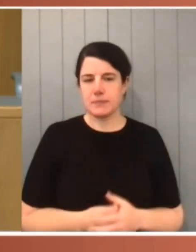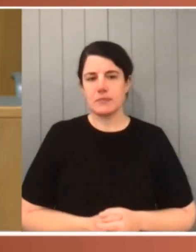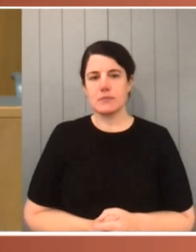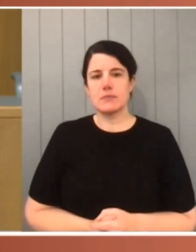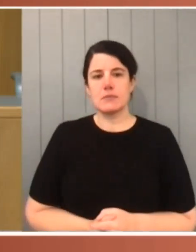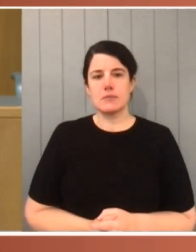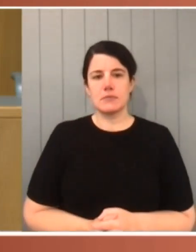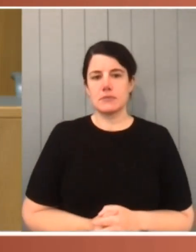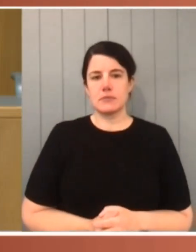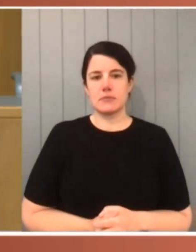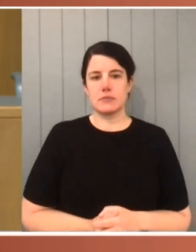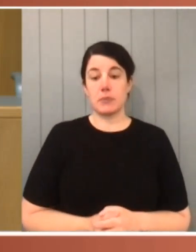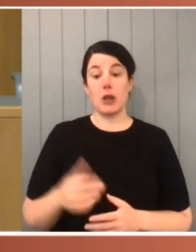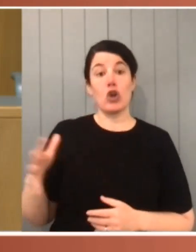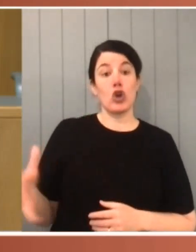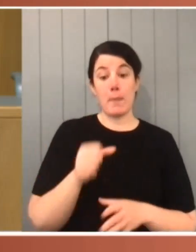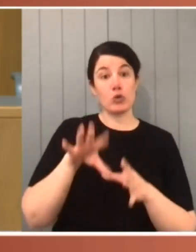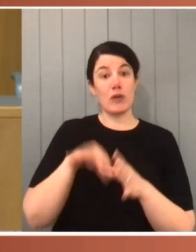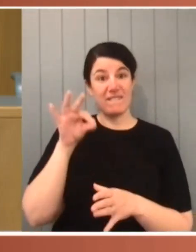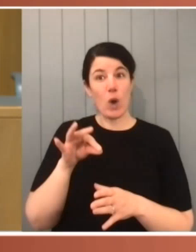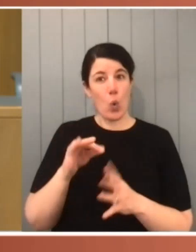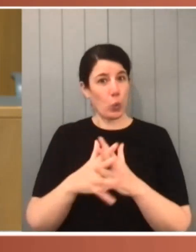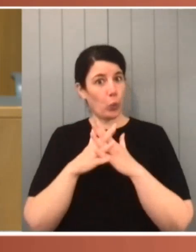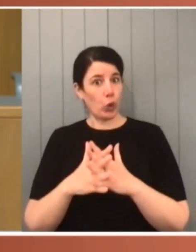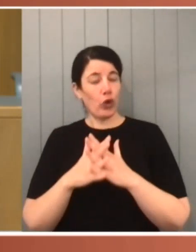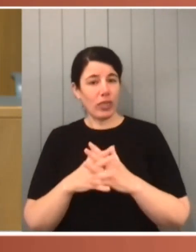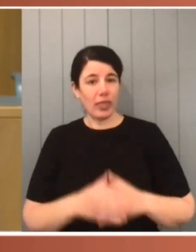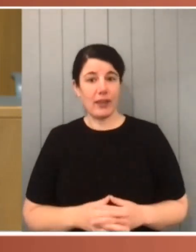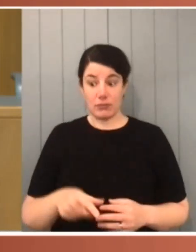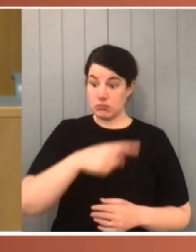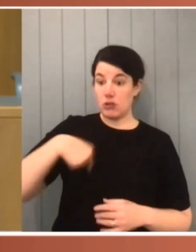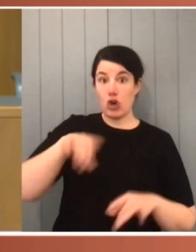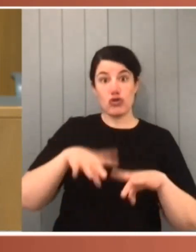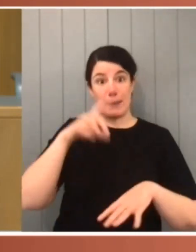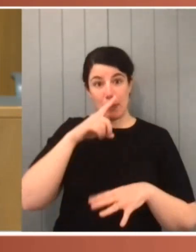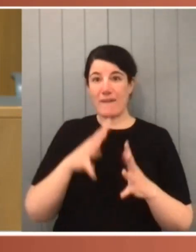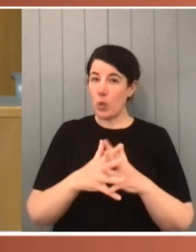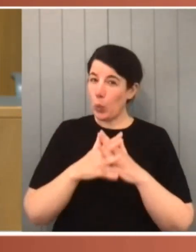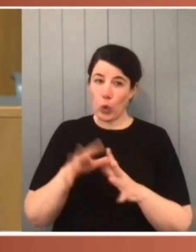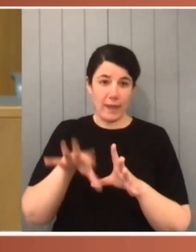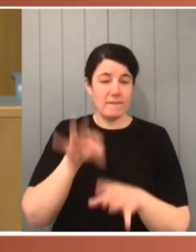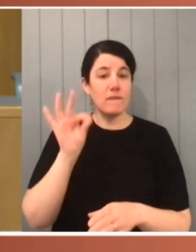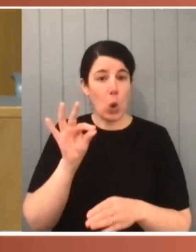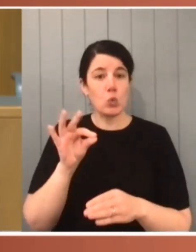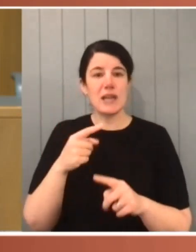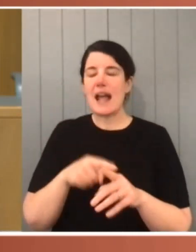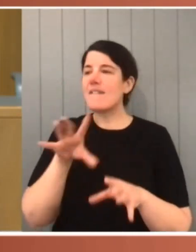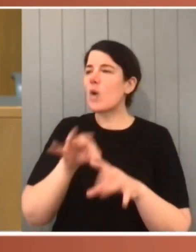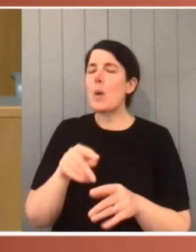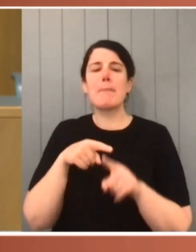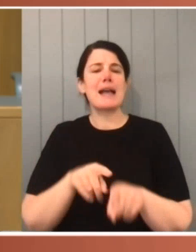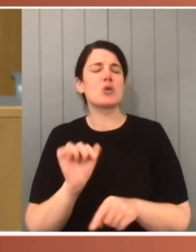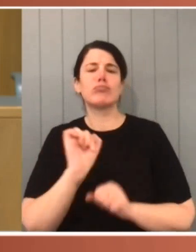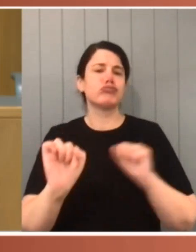that compulsory voting is desirable, and citizens have a duty to vote in countries like Australia, and to vote based on whichever reason they want,